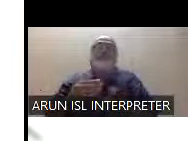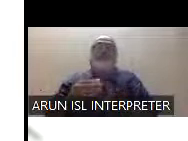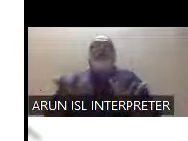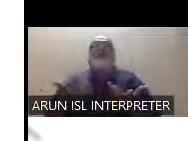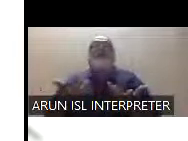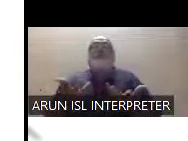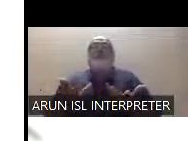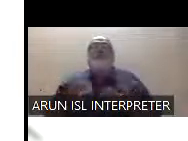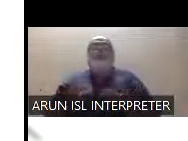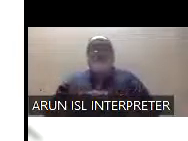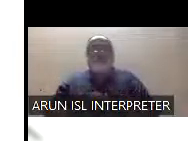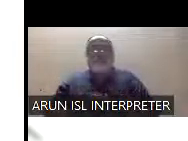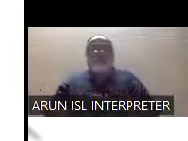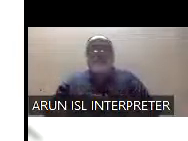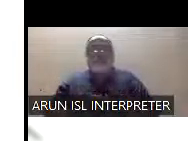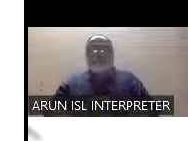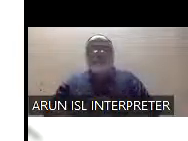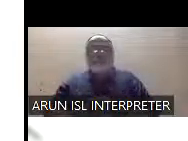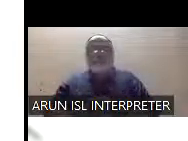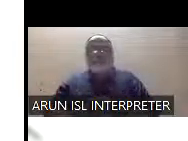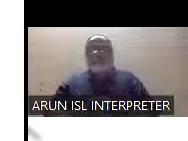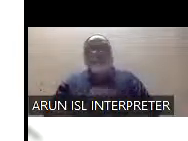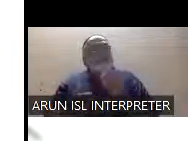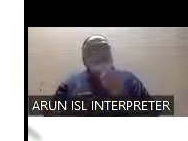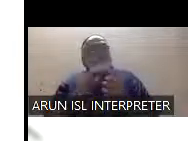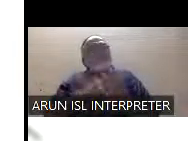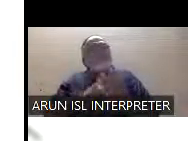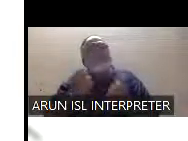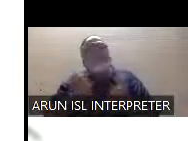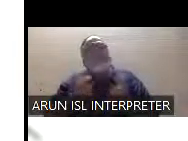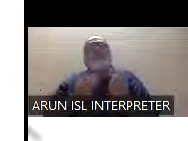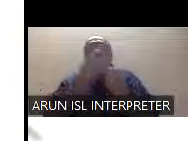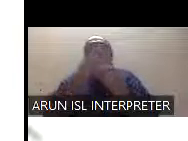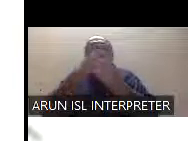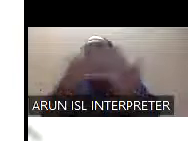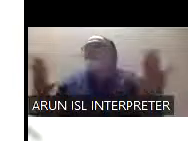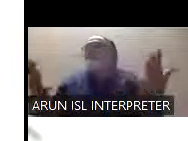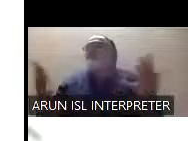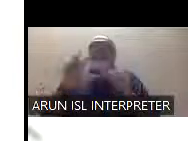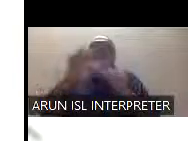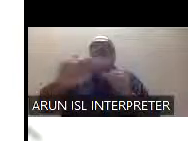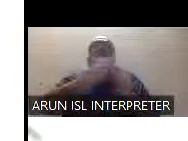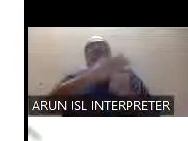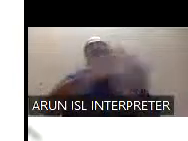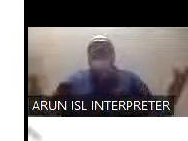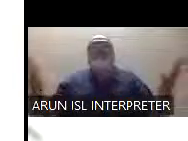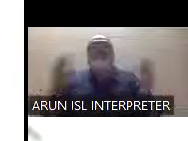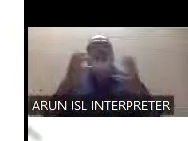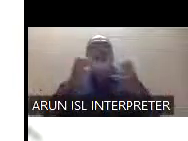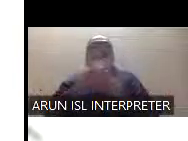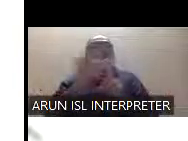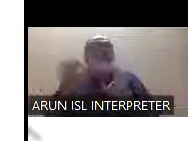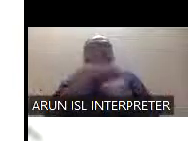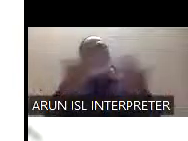service when it is easily usable or reachable. That is accessibility.